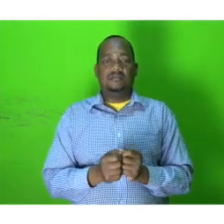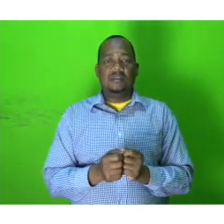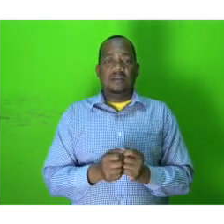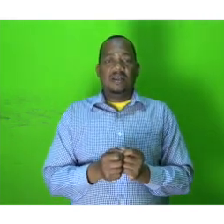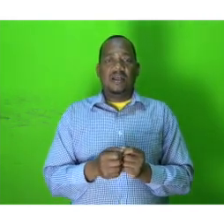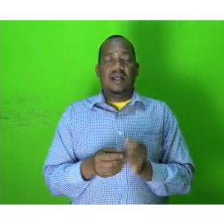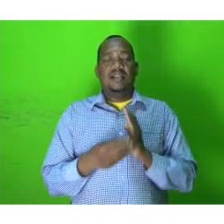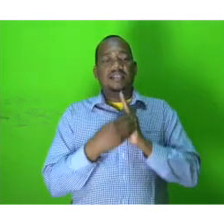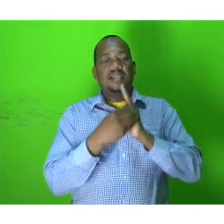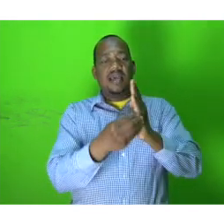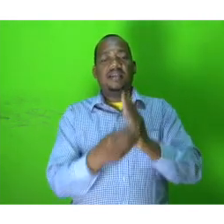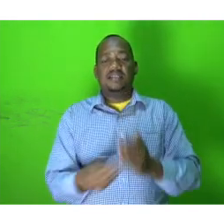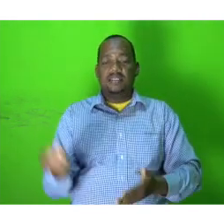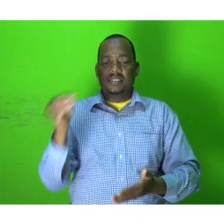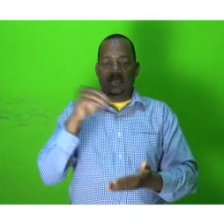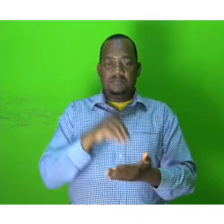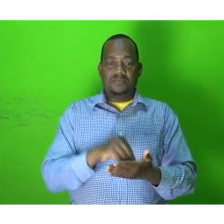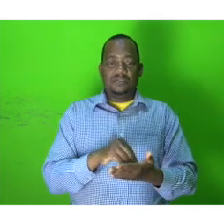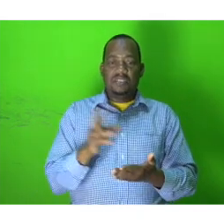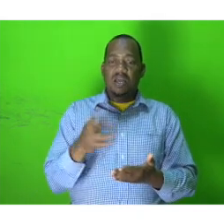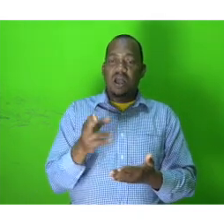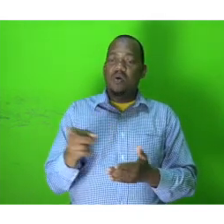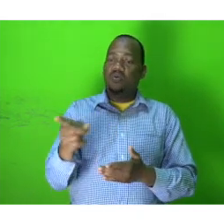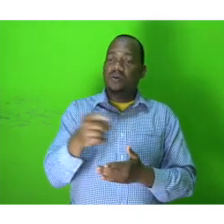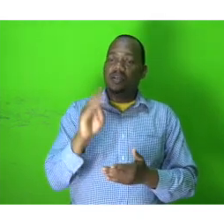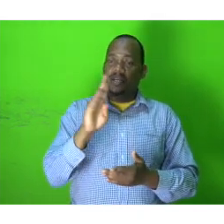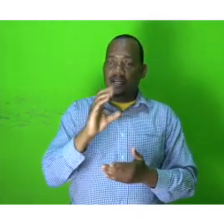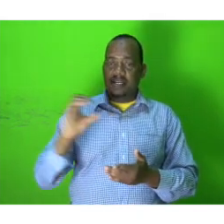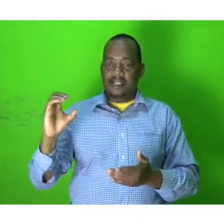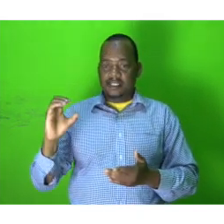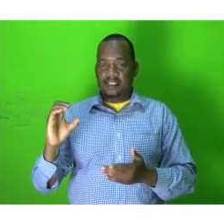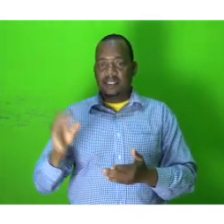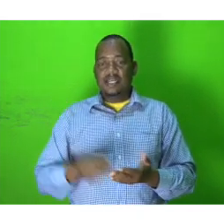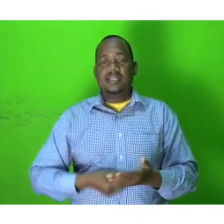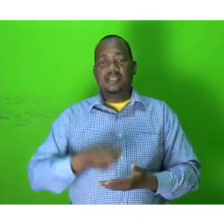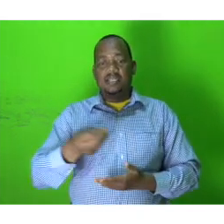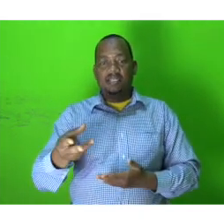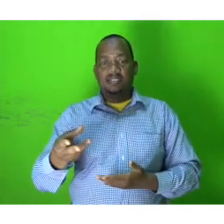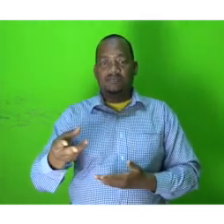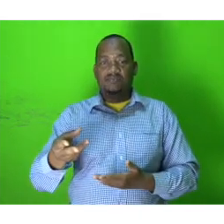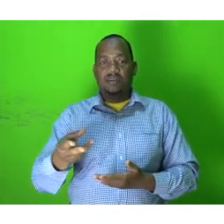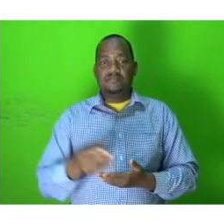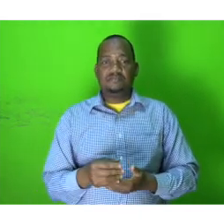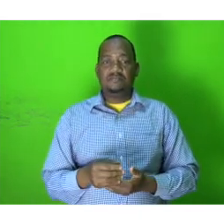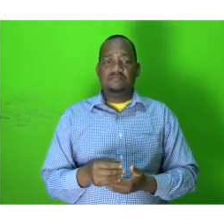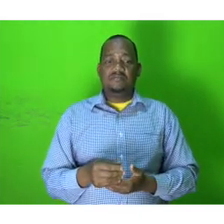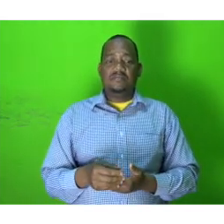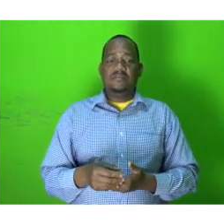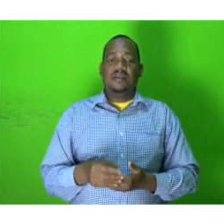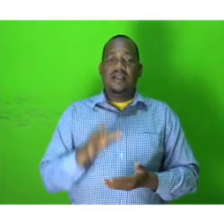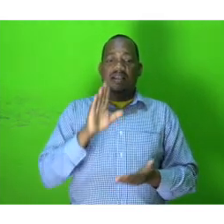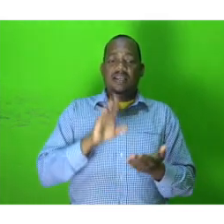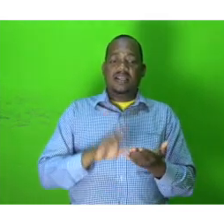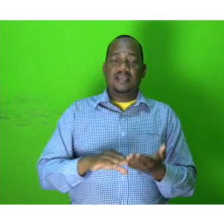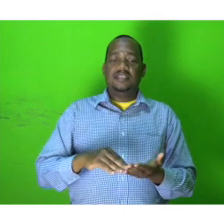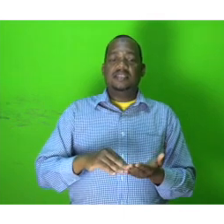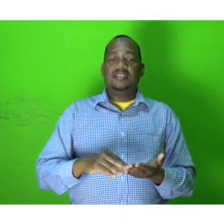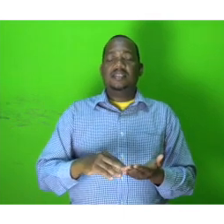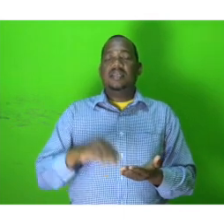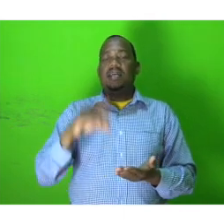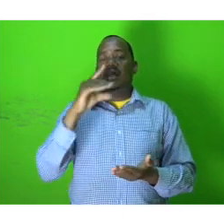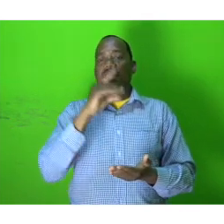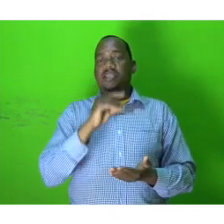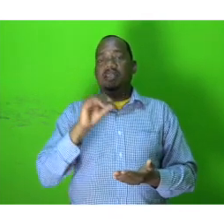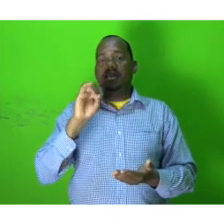less direct deposit or credit transfer, less dividend. You